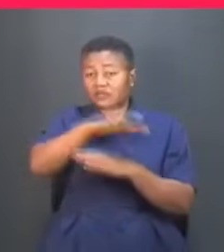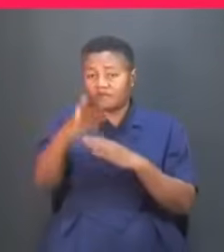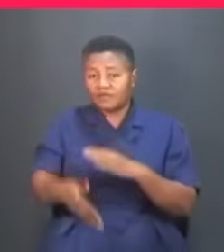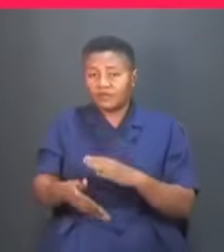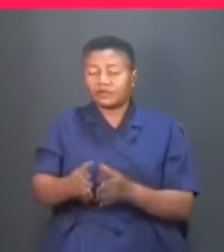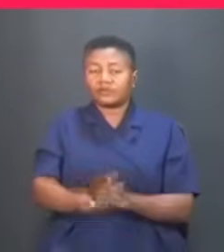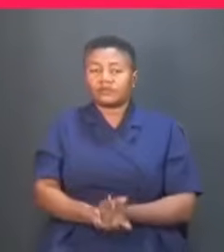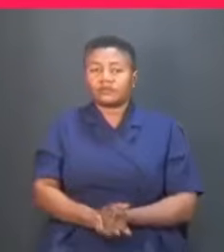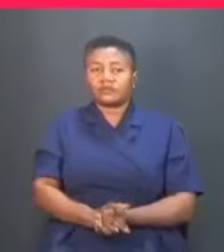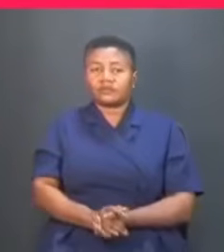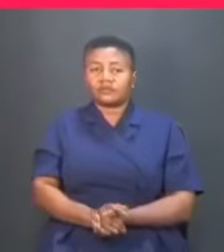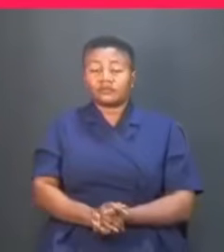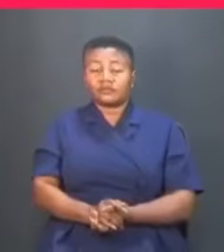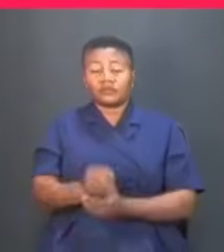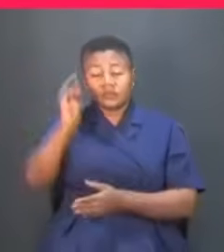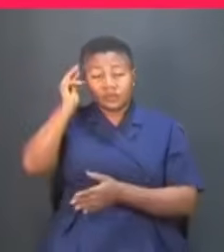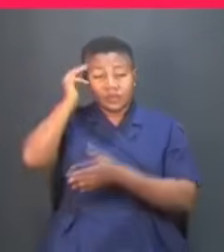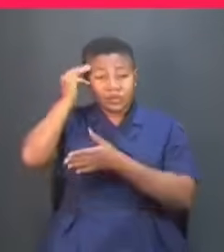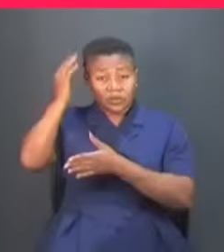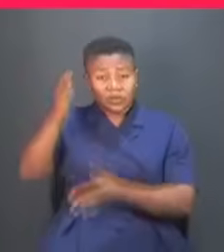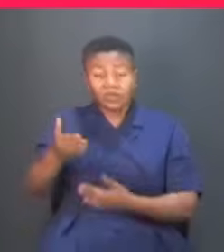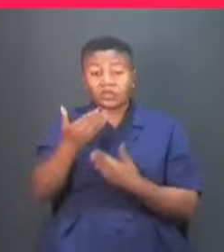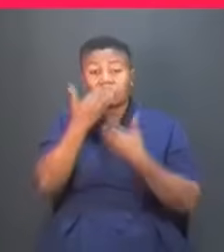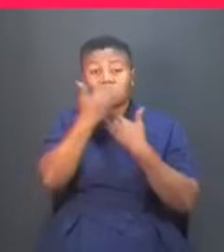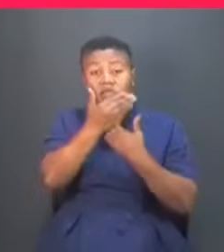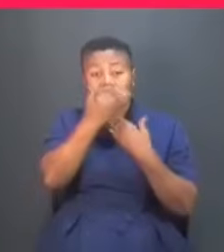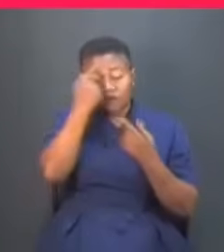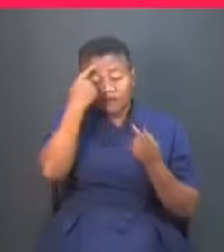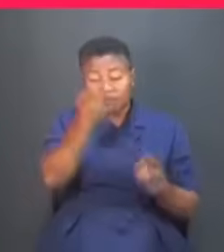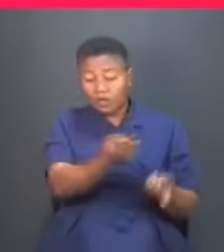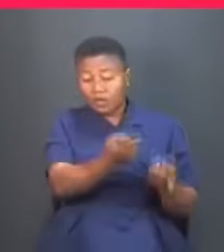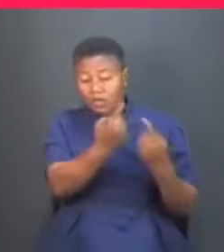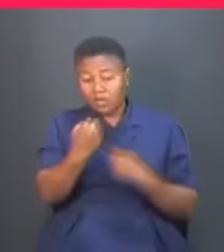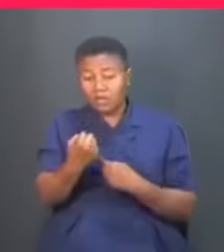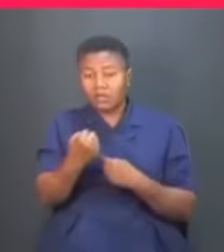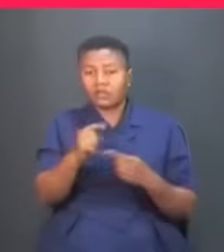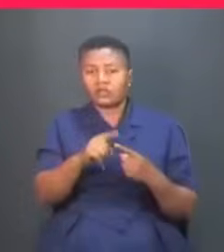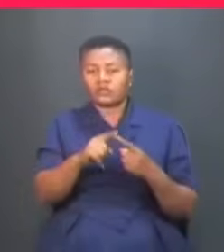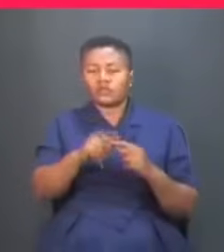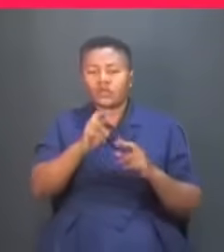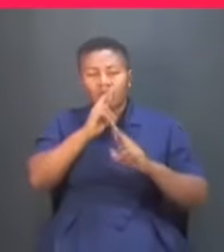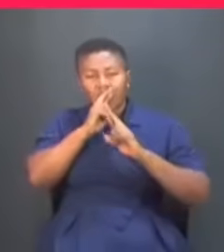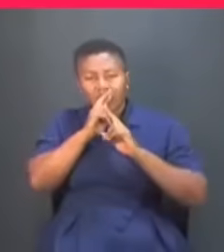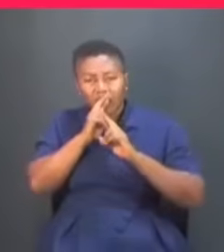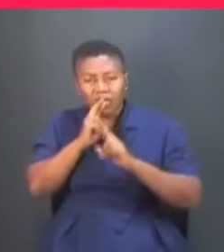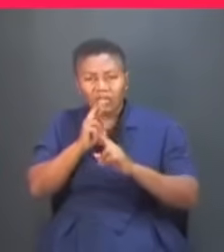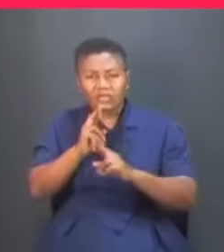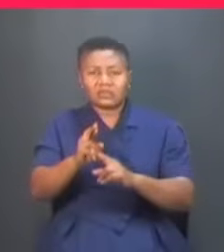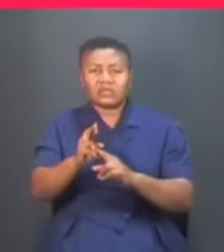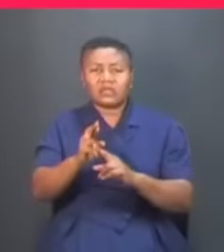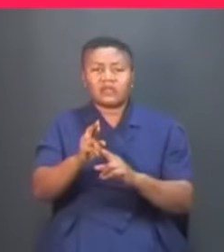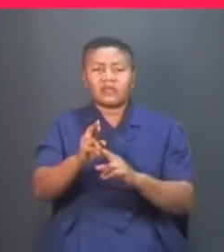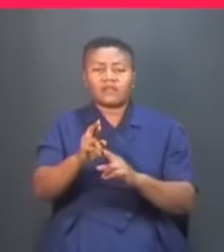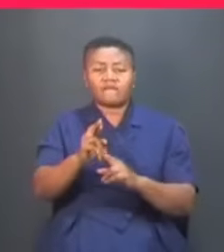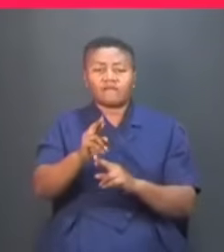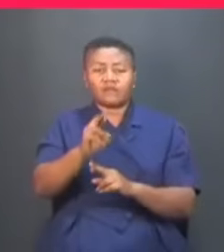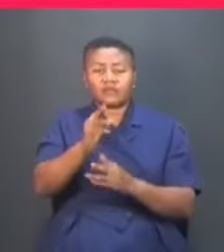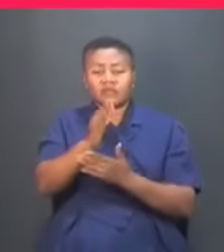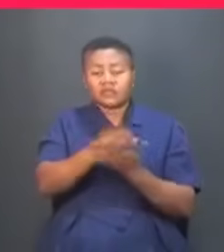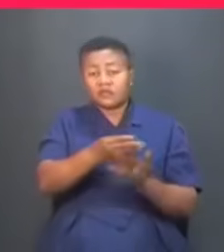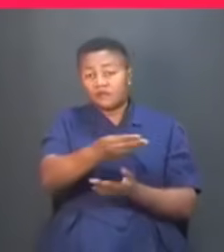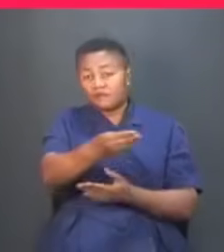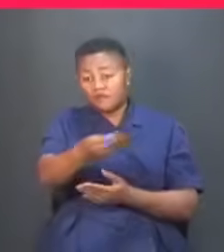Honourable Minister, we thank you very much for attending upon the House to respond to a number of